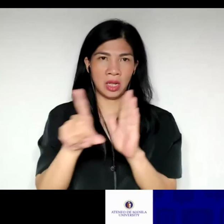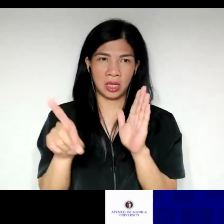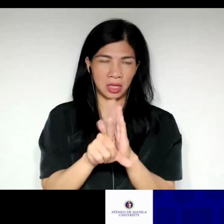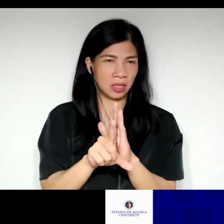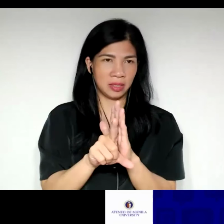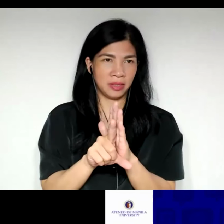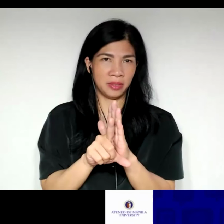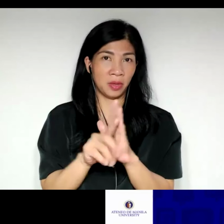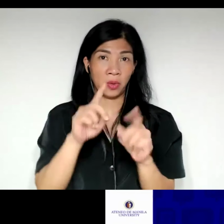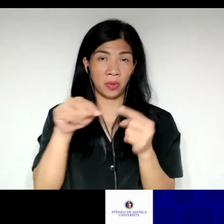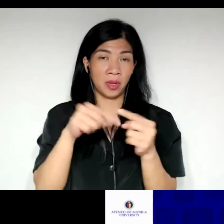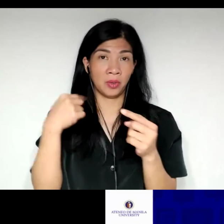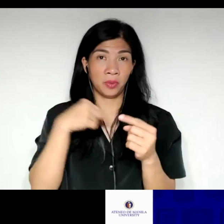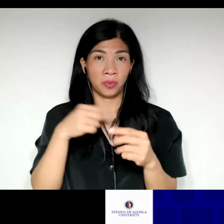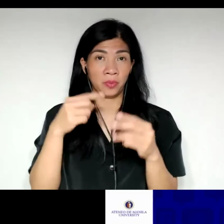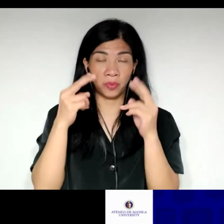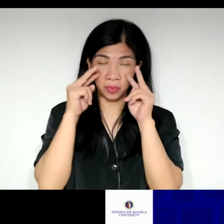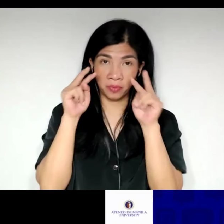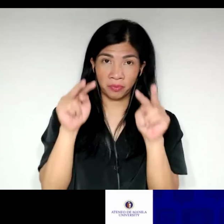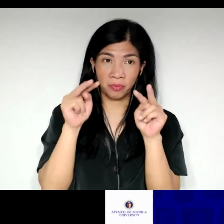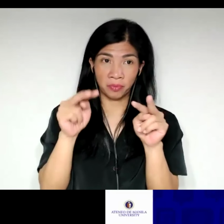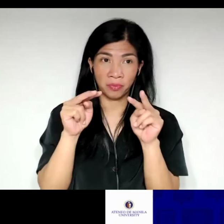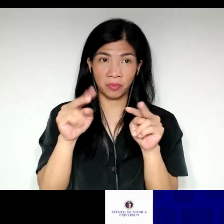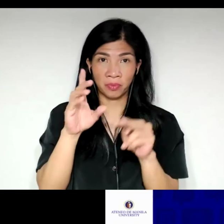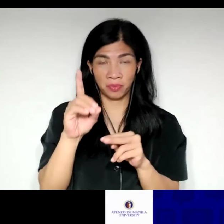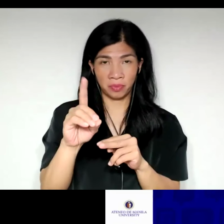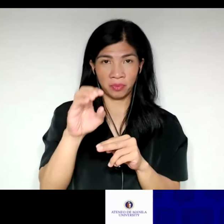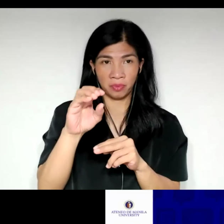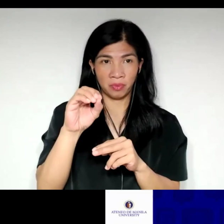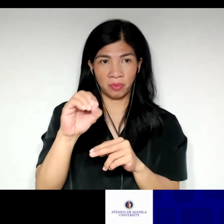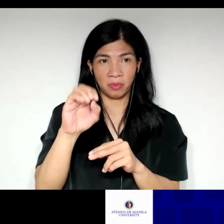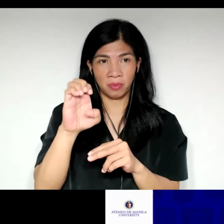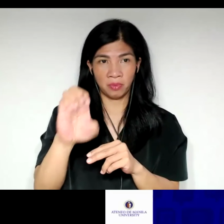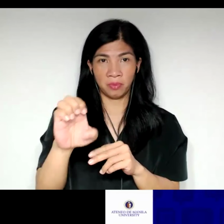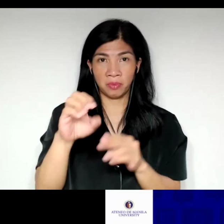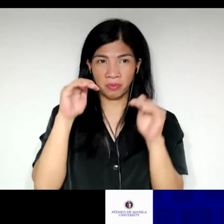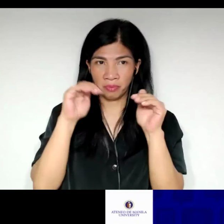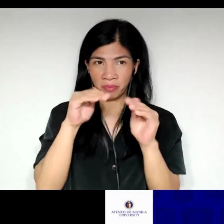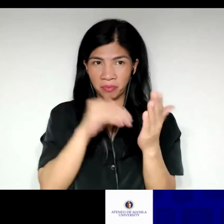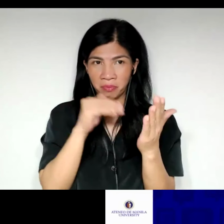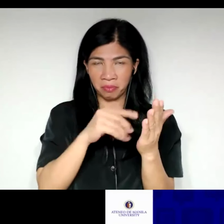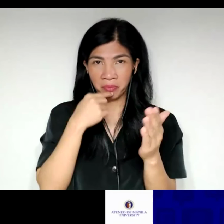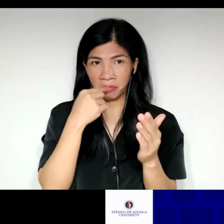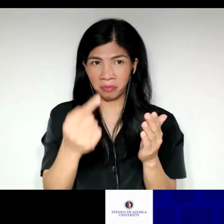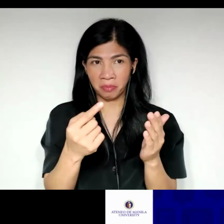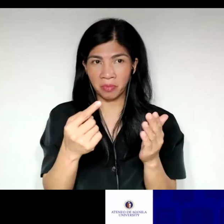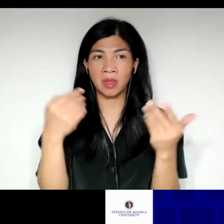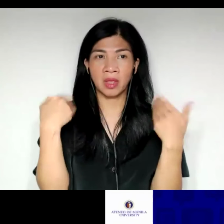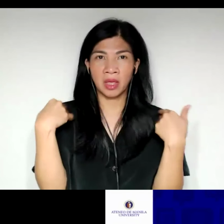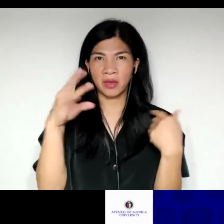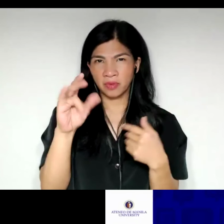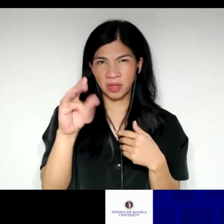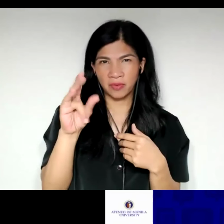And when you actually look at the DOE study, I think they've said that there will be 17